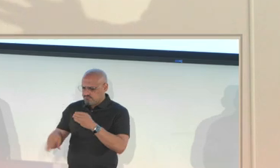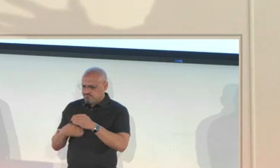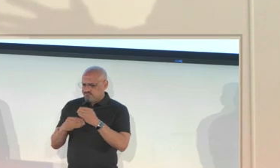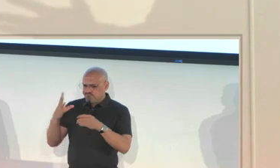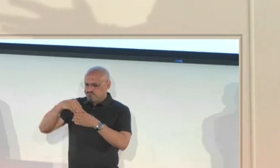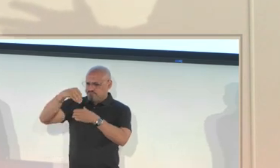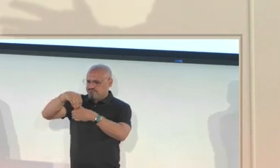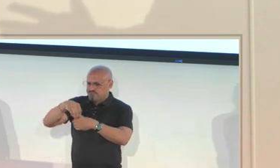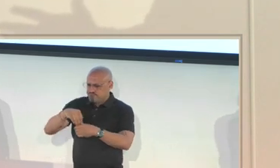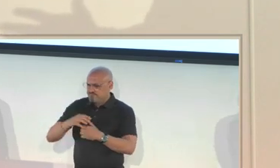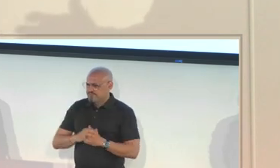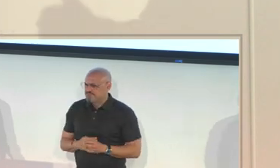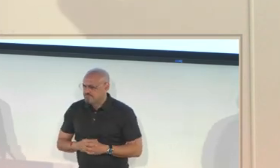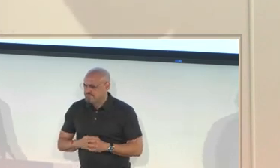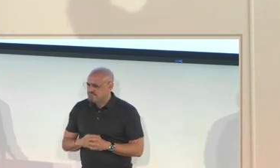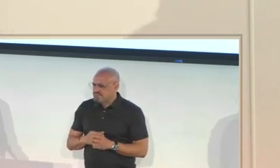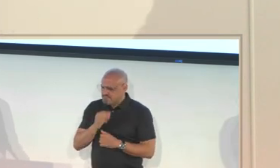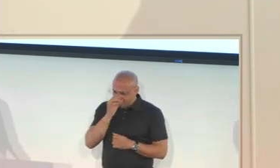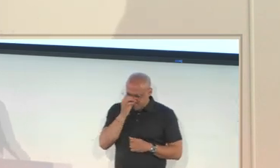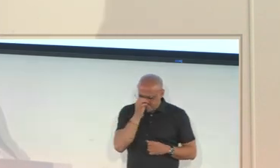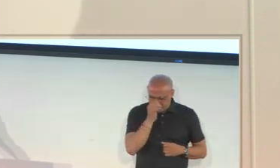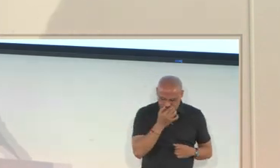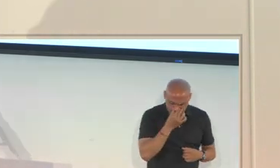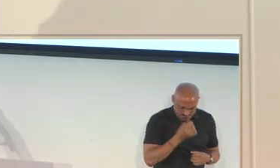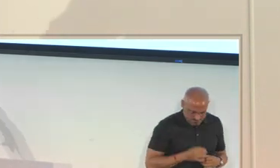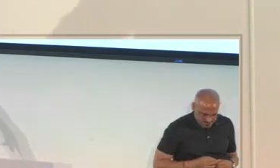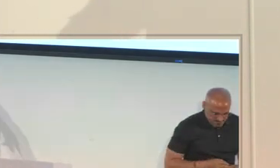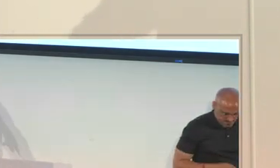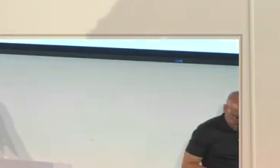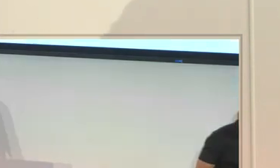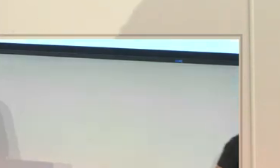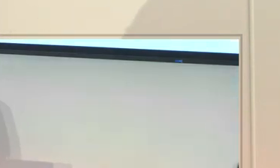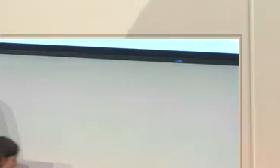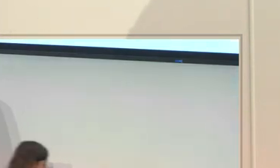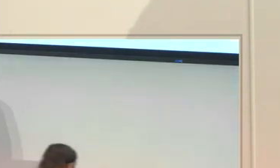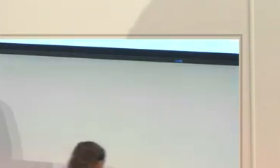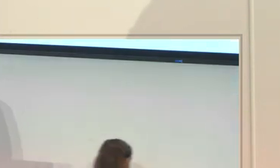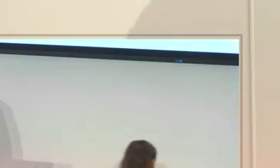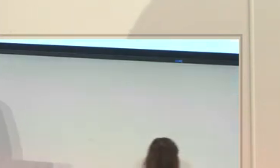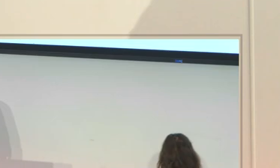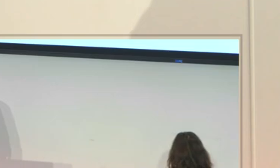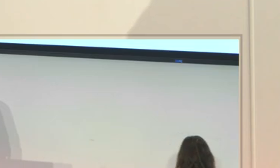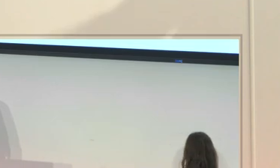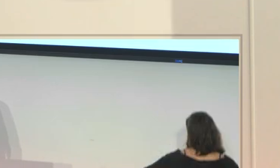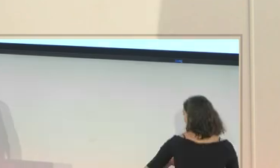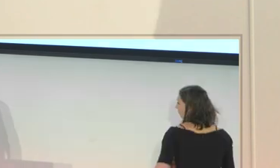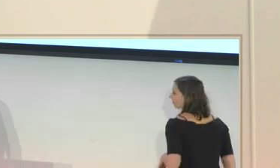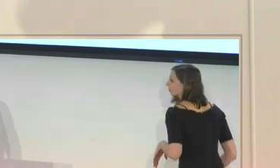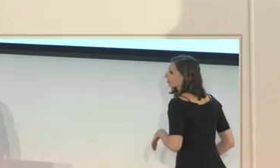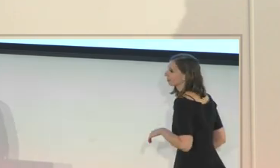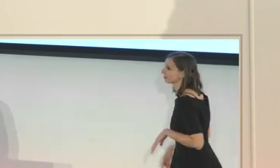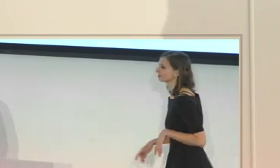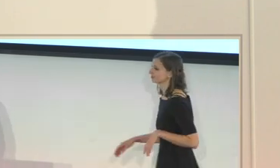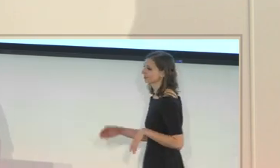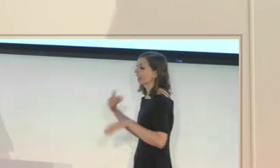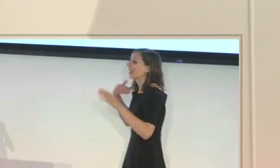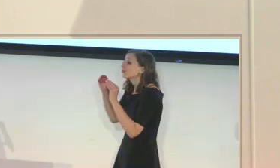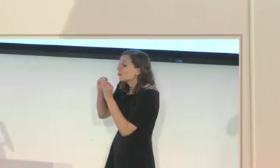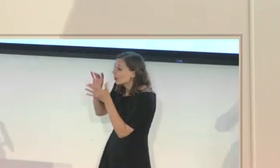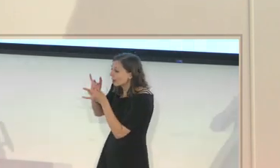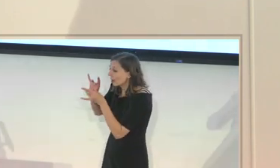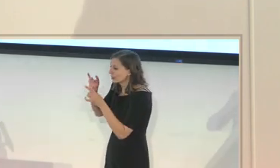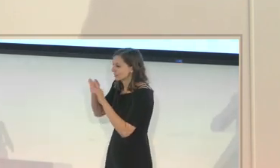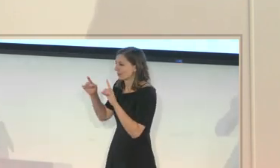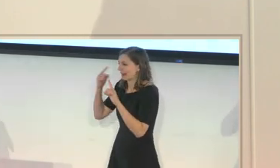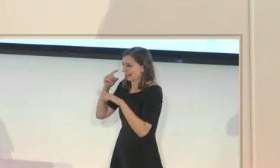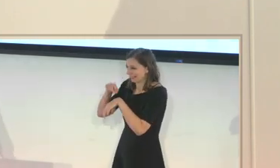hope that answers your question. Yeah, that gave me some things to think about. I have a bit more to say, but I'll just contact you one-on-one. Perfect. Yeah, I